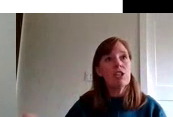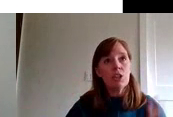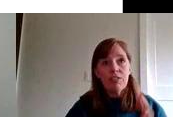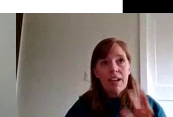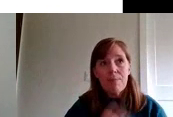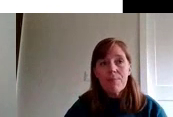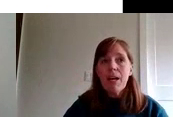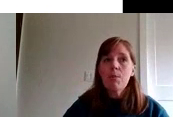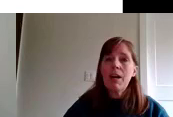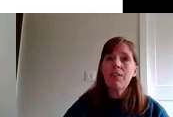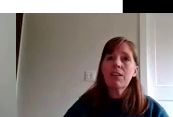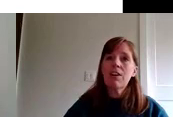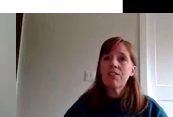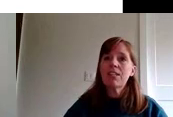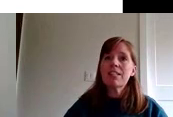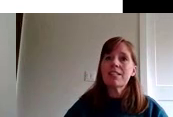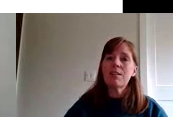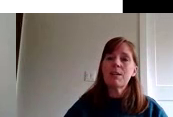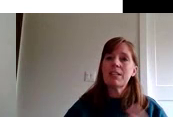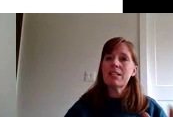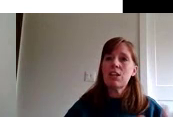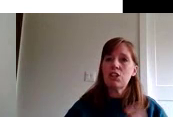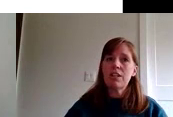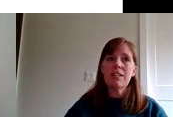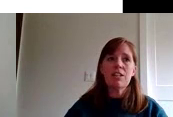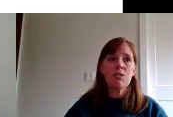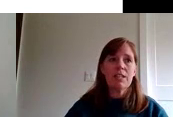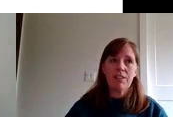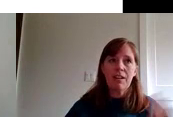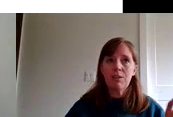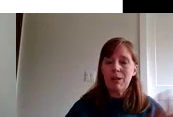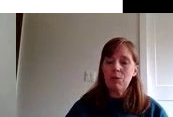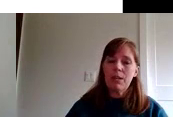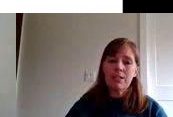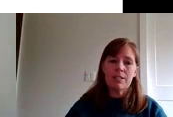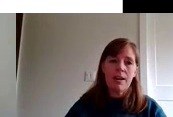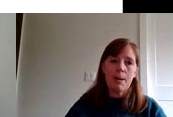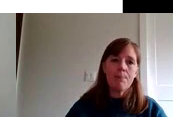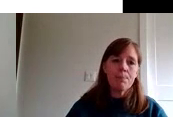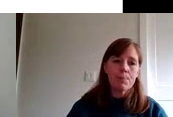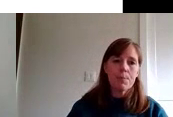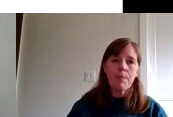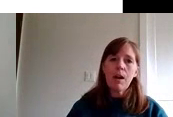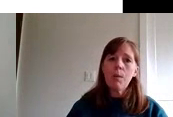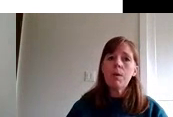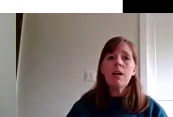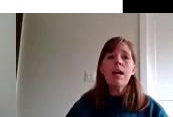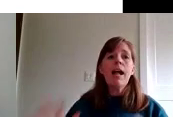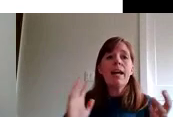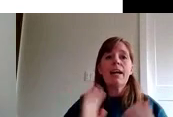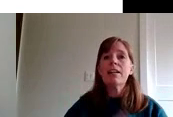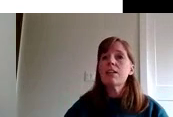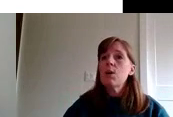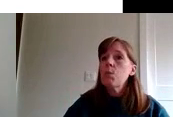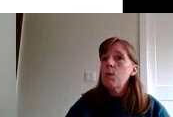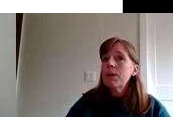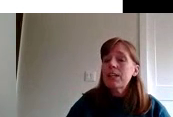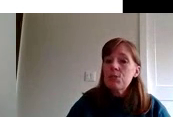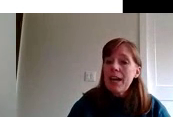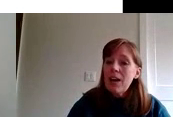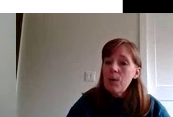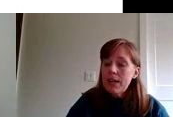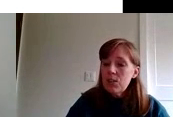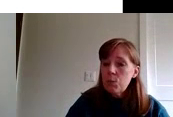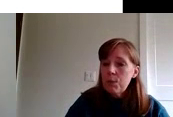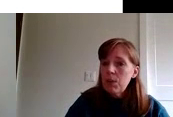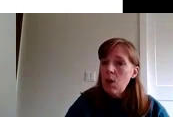you'll be getting a survey about the conference, about the session that you get to fill out in about a week's time. And what